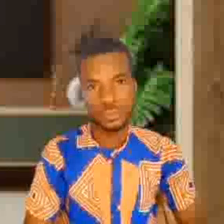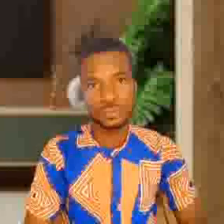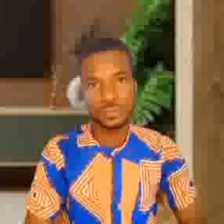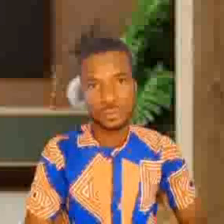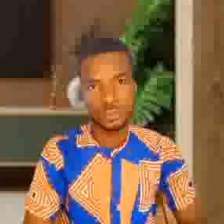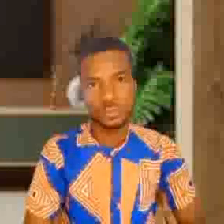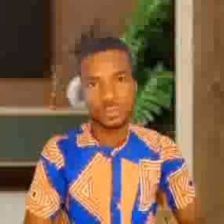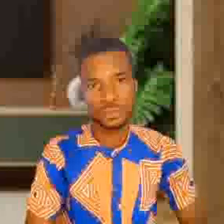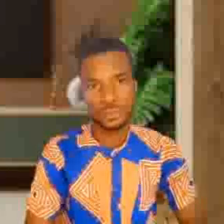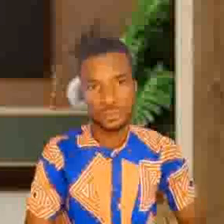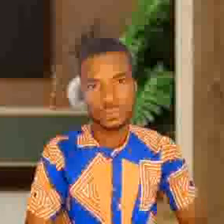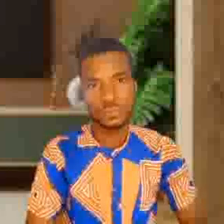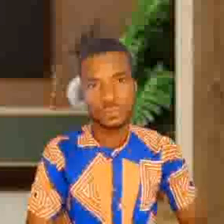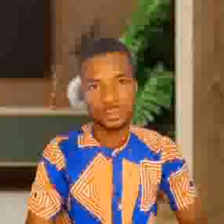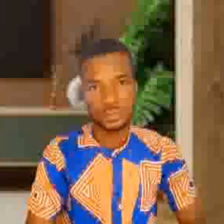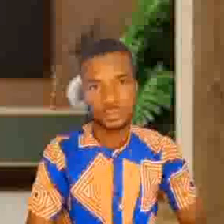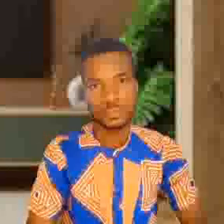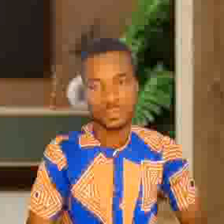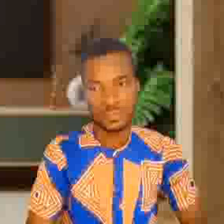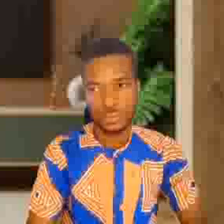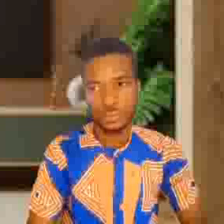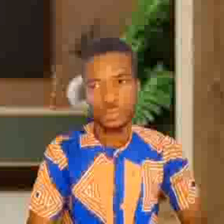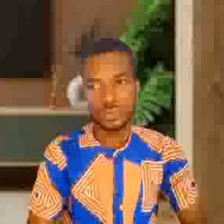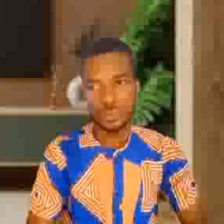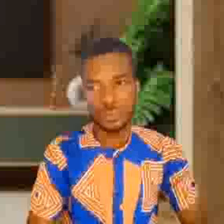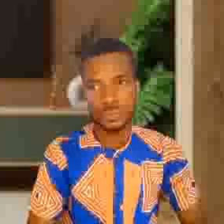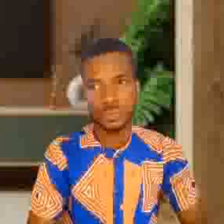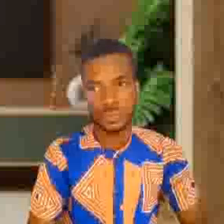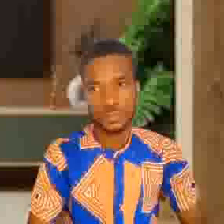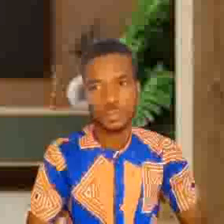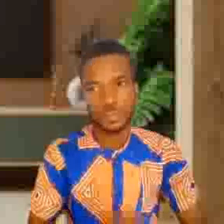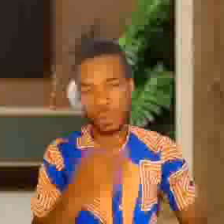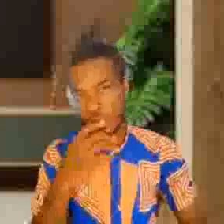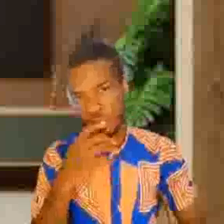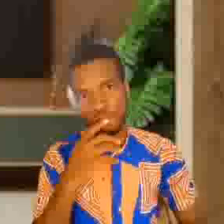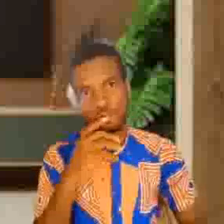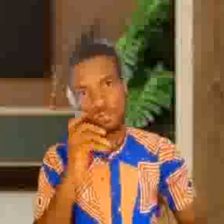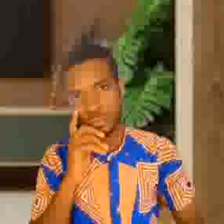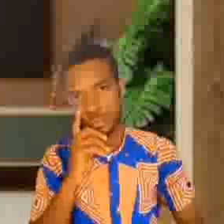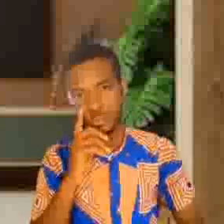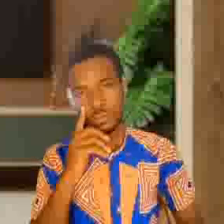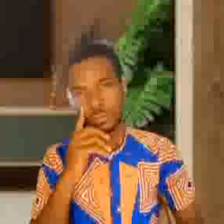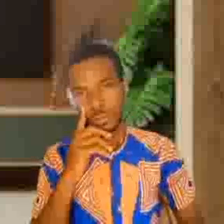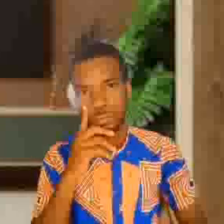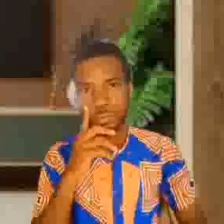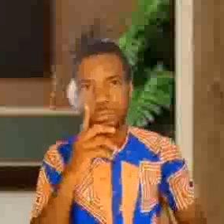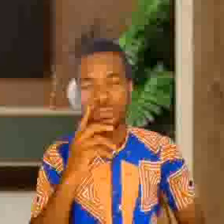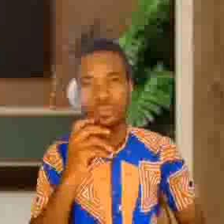and your purchase is anticipating the time that the prices will. You know what I'm talking about. There's a model that you can